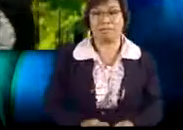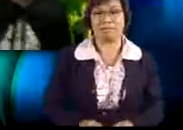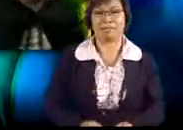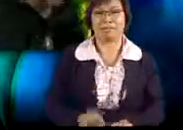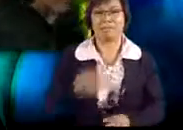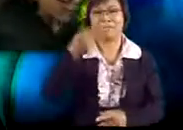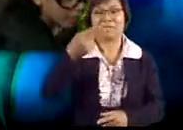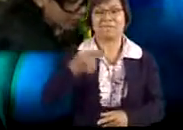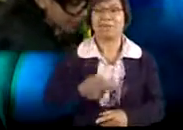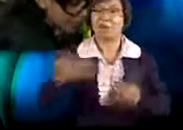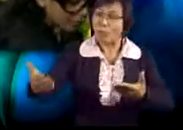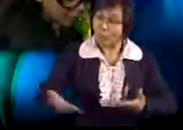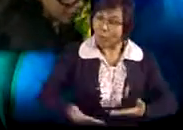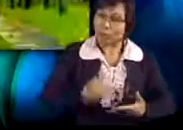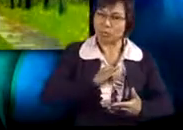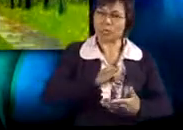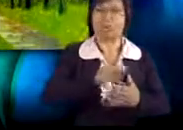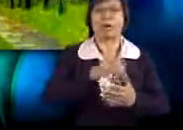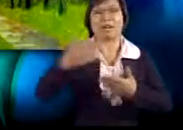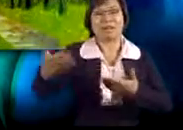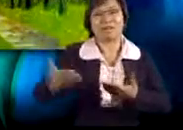Hello, Nick. Welcome to my humble home.